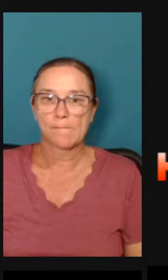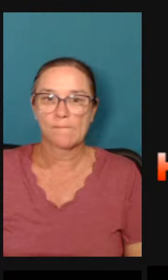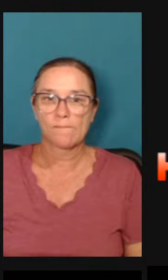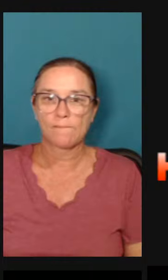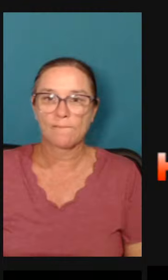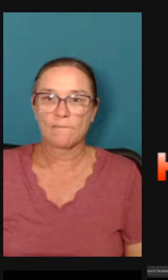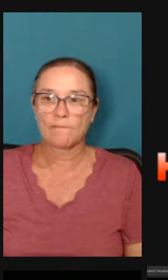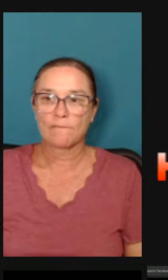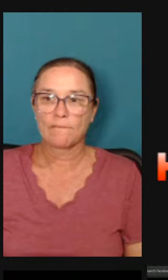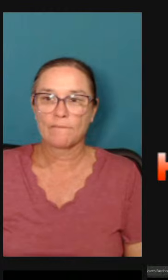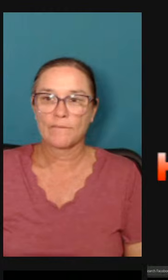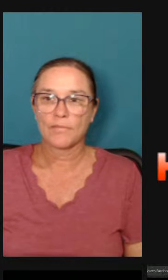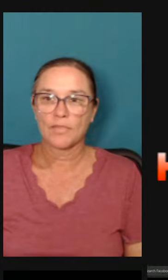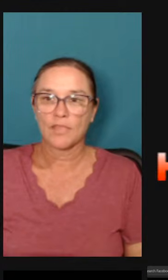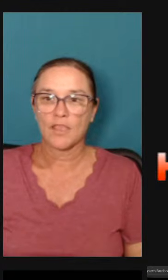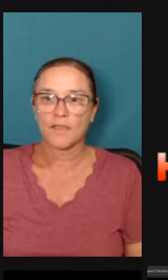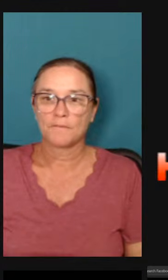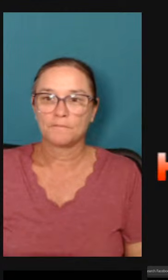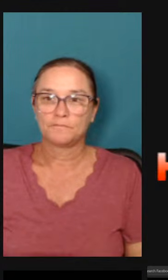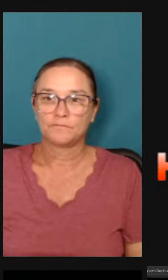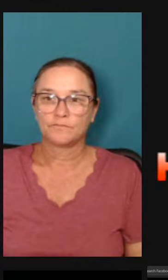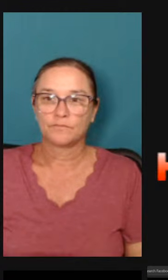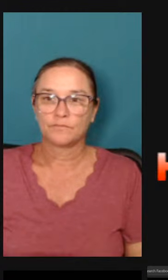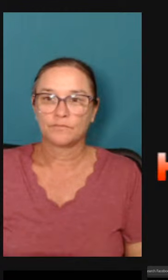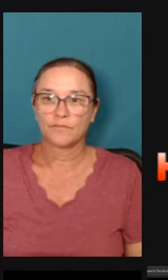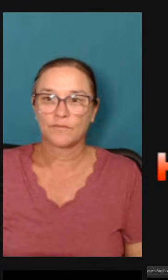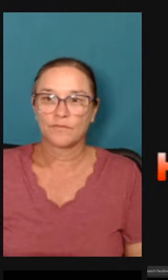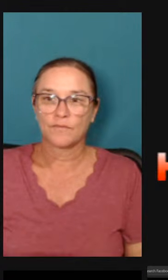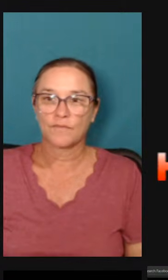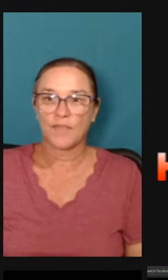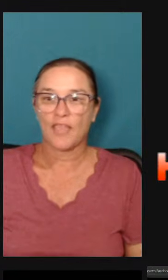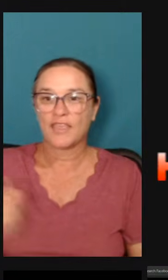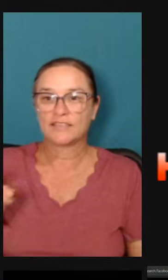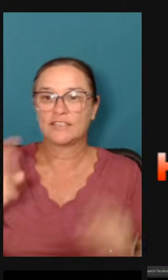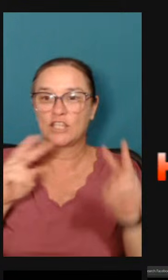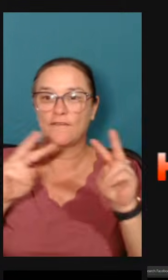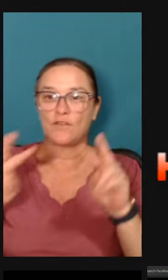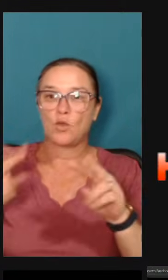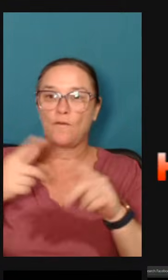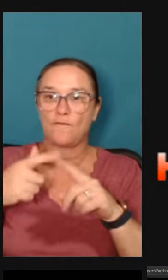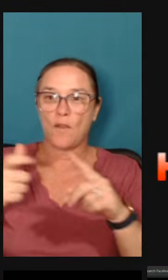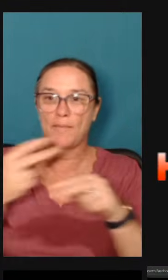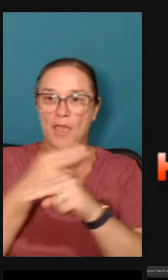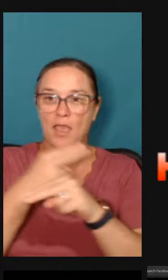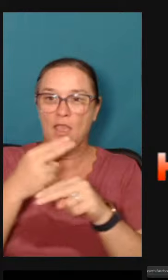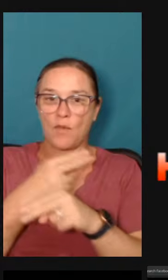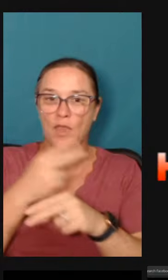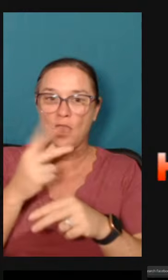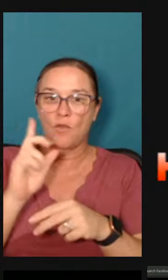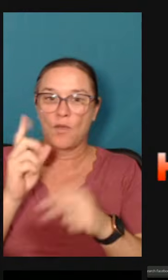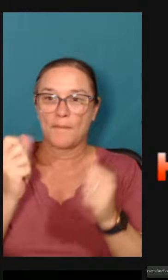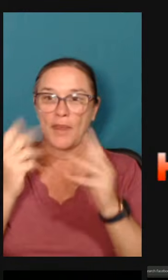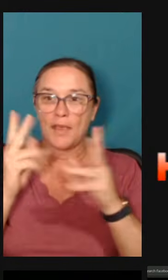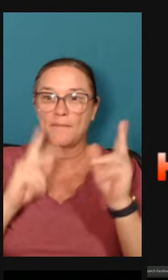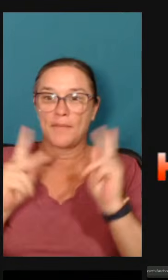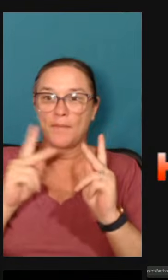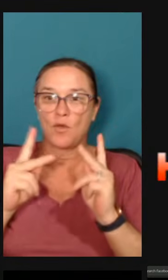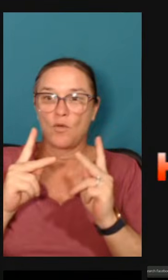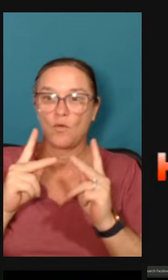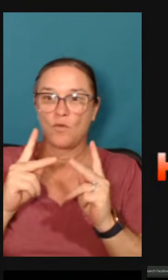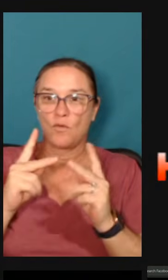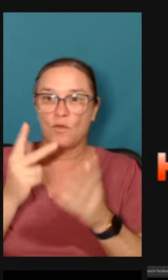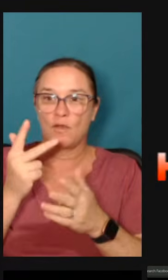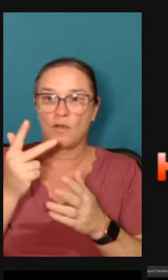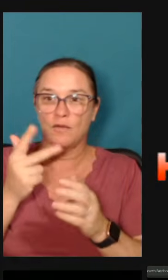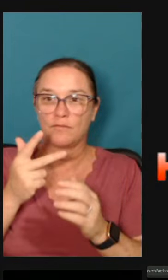So, not to say that there wasn't anything to look at. I mean, this is the view from back over there where a lot of those people were parked. You know, we're not going to sit